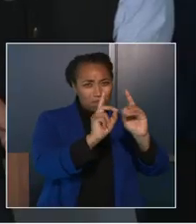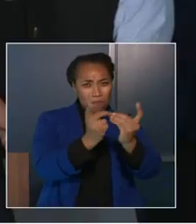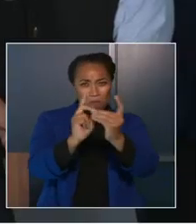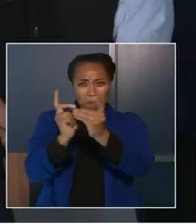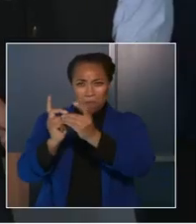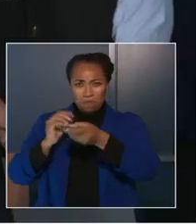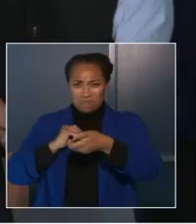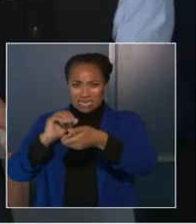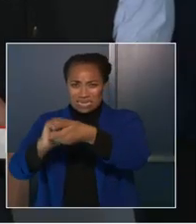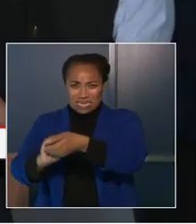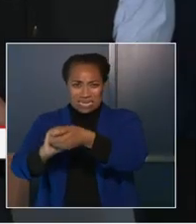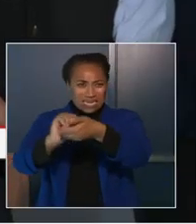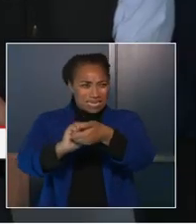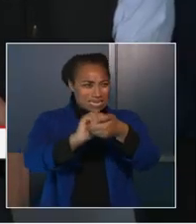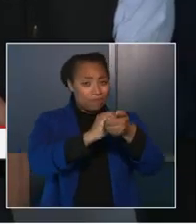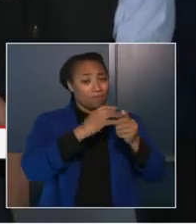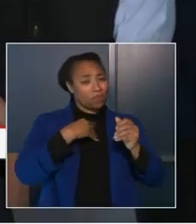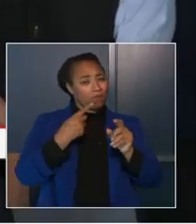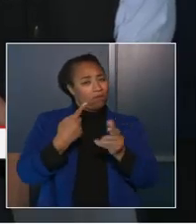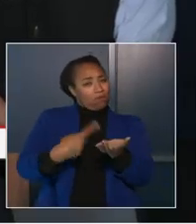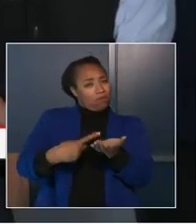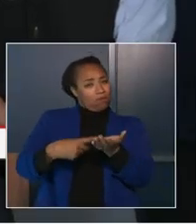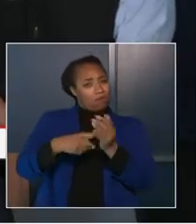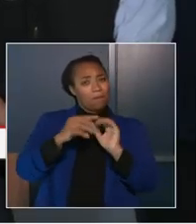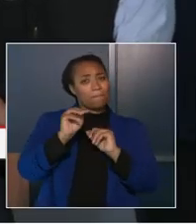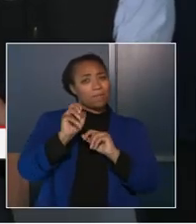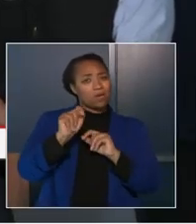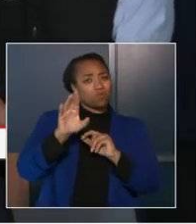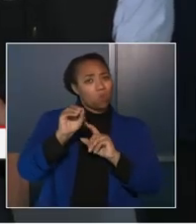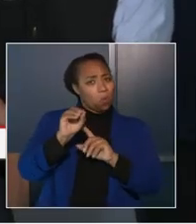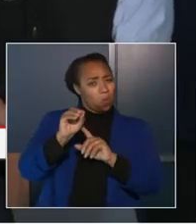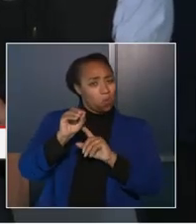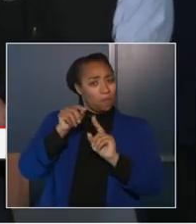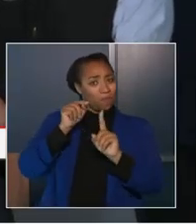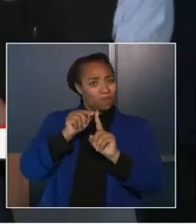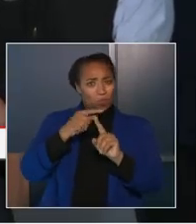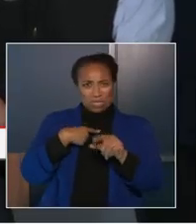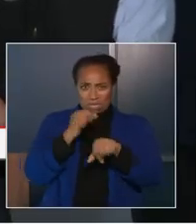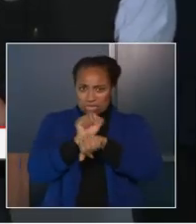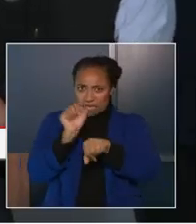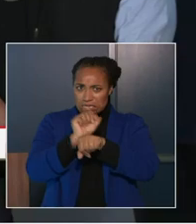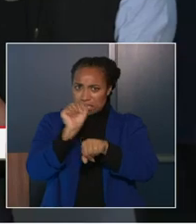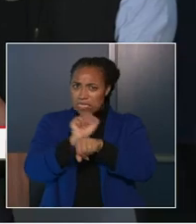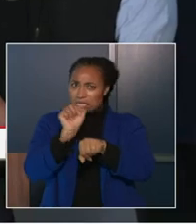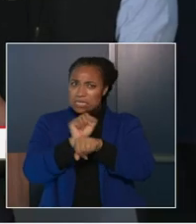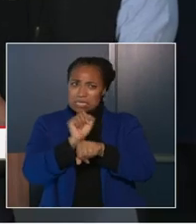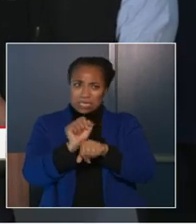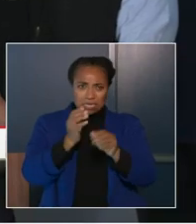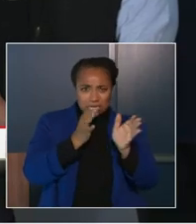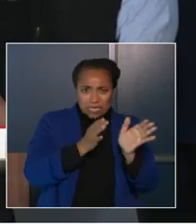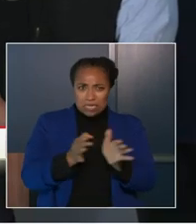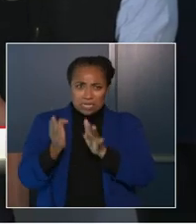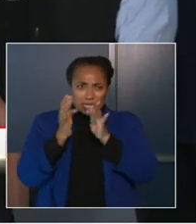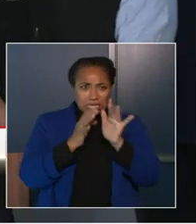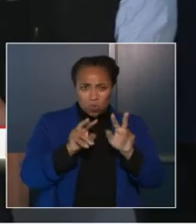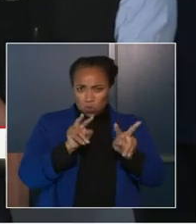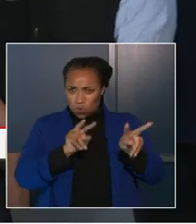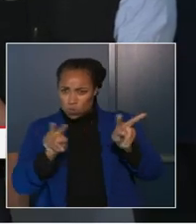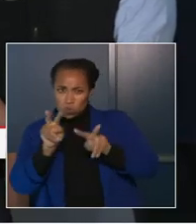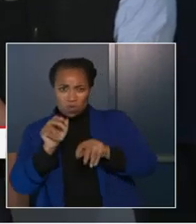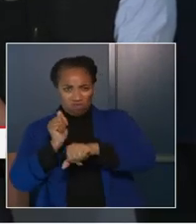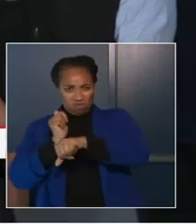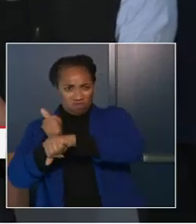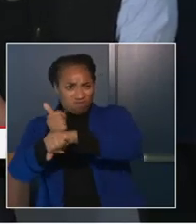working in preparation both with our partners and internally. We have about 500 pieces of total equipment that we use, about 85 of which are plows. We'll be